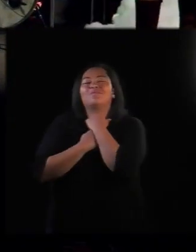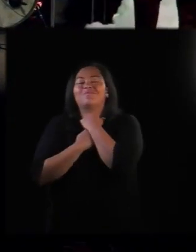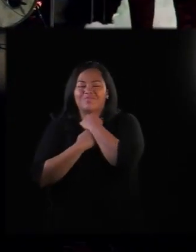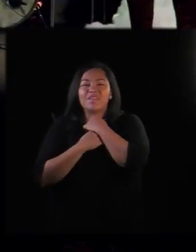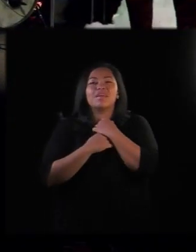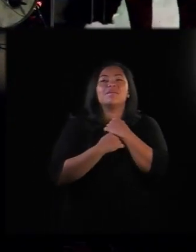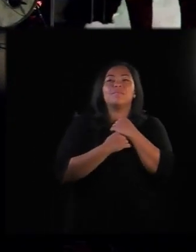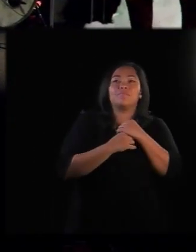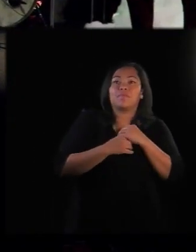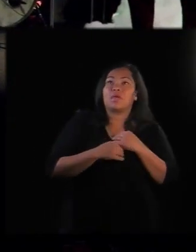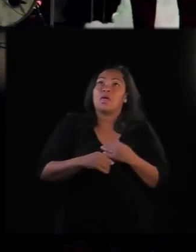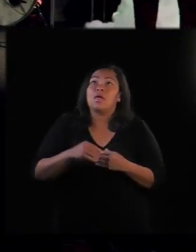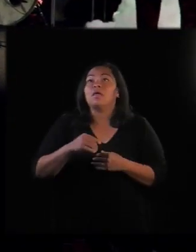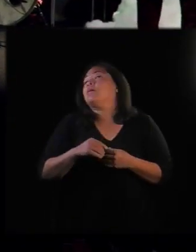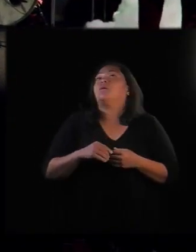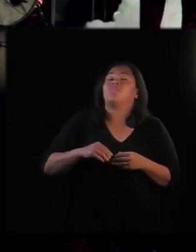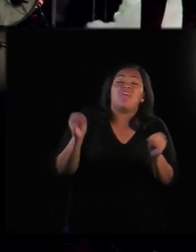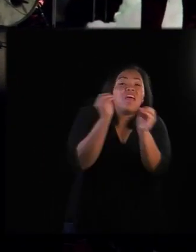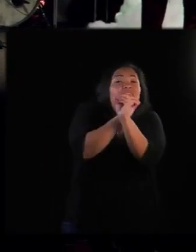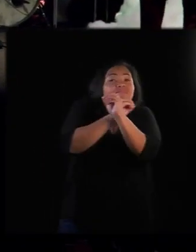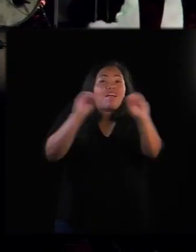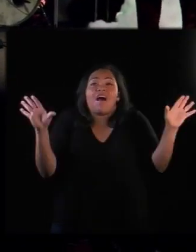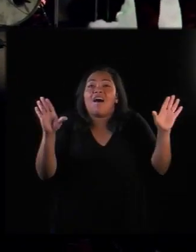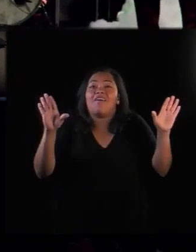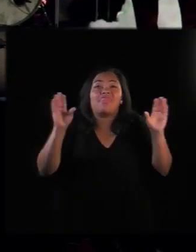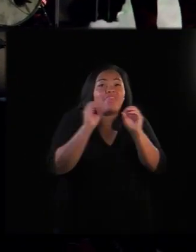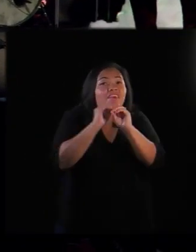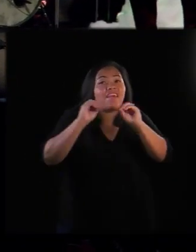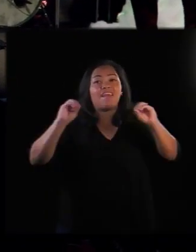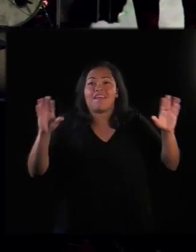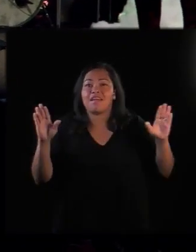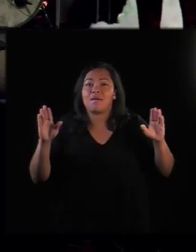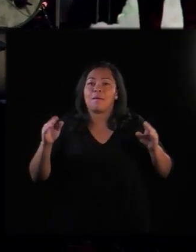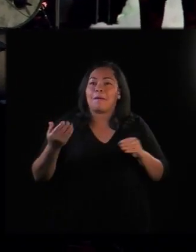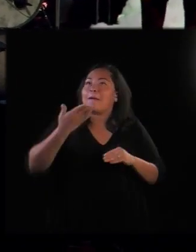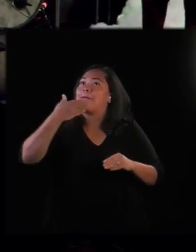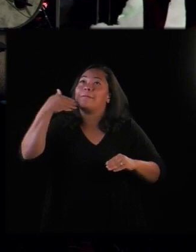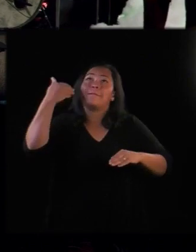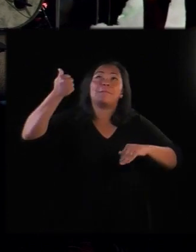love. Come on, your presence. Oh, there's nothing